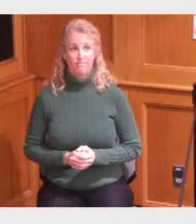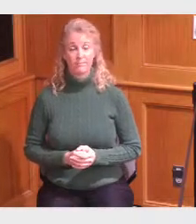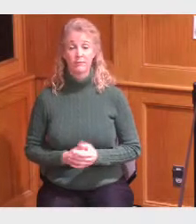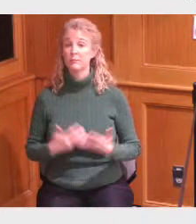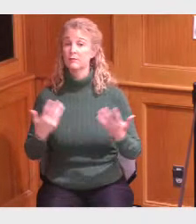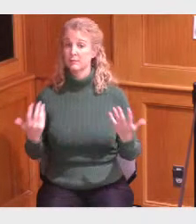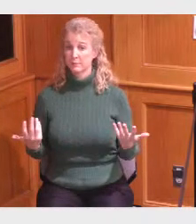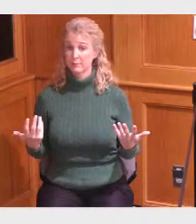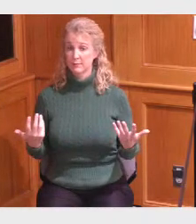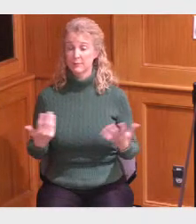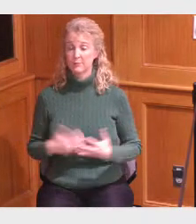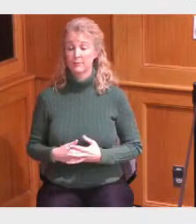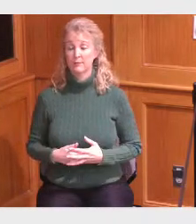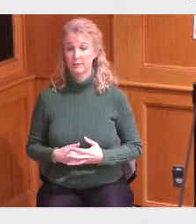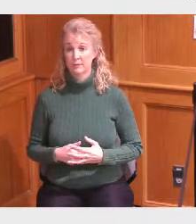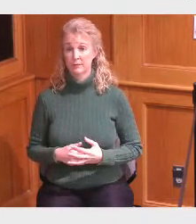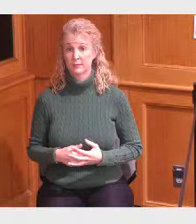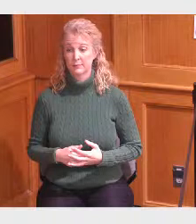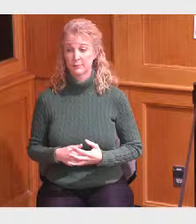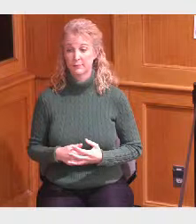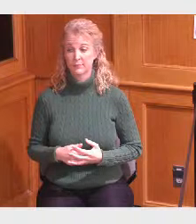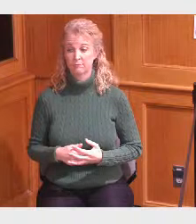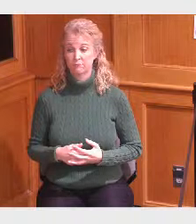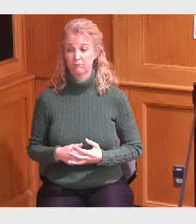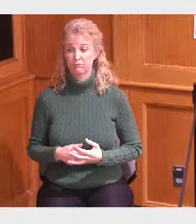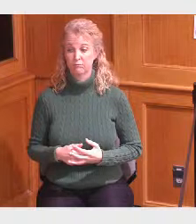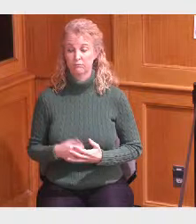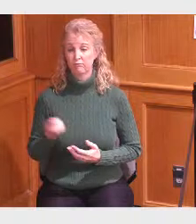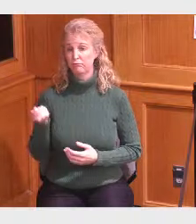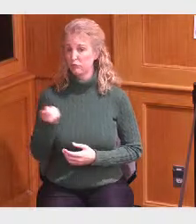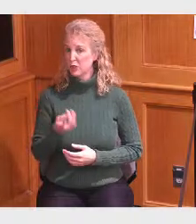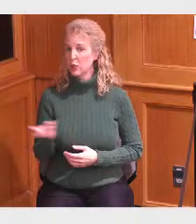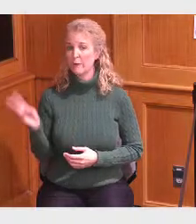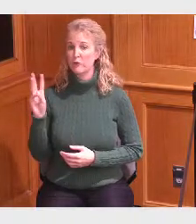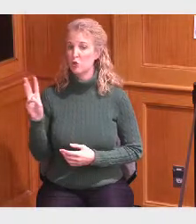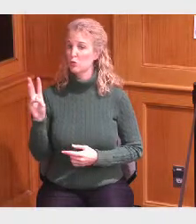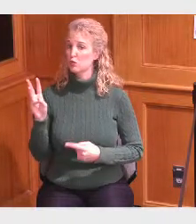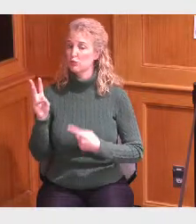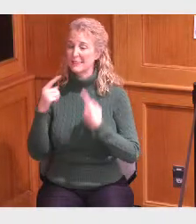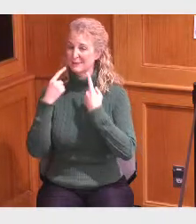We do have a couple areas that we highlighted